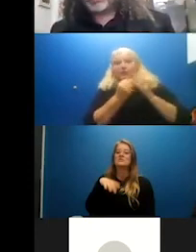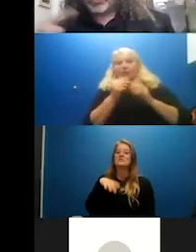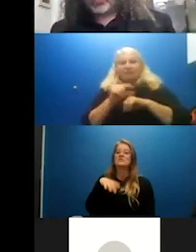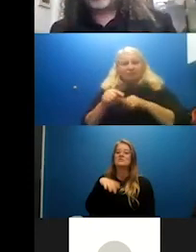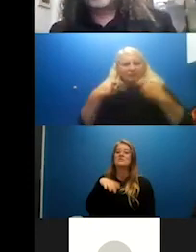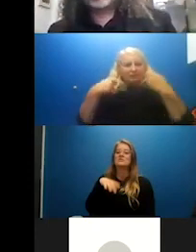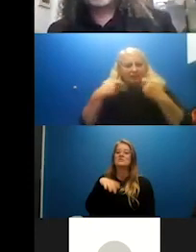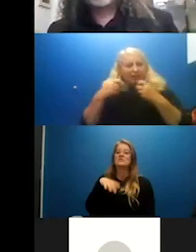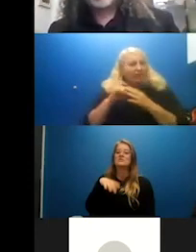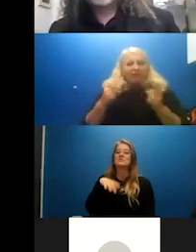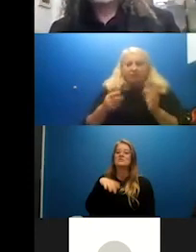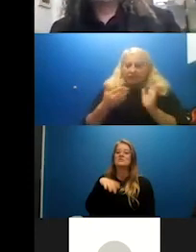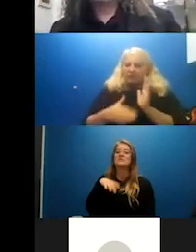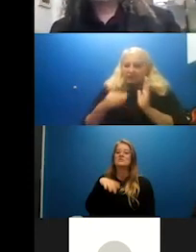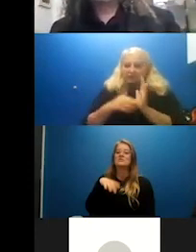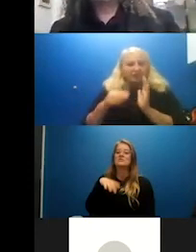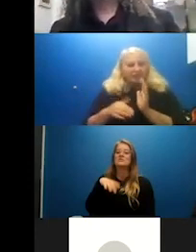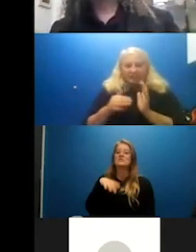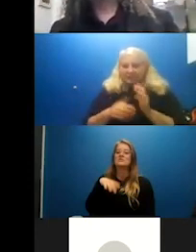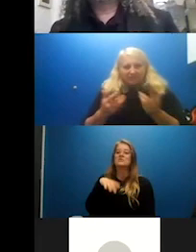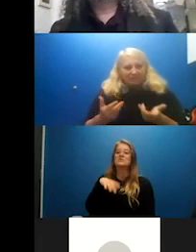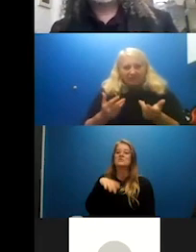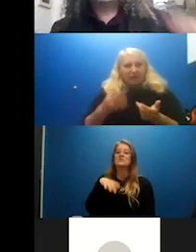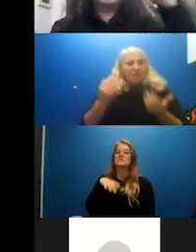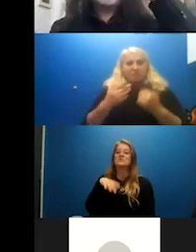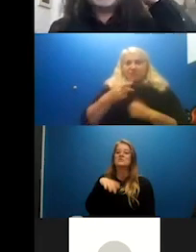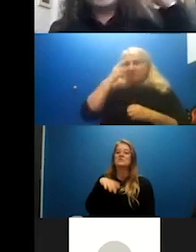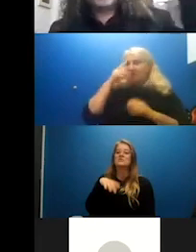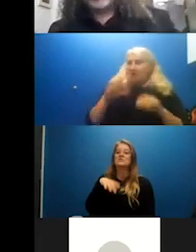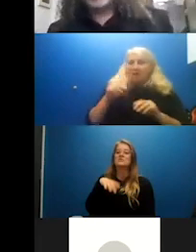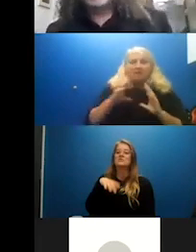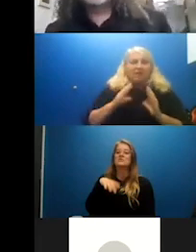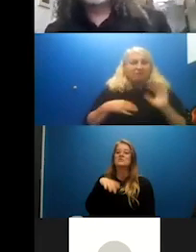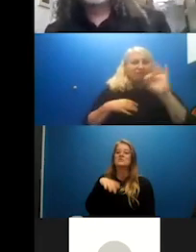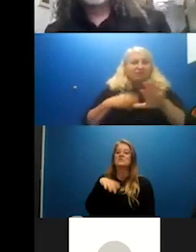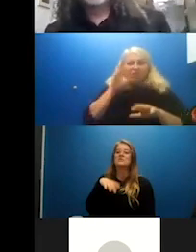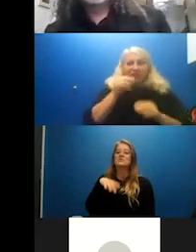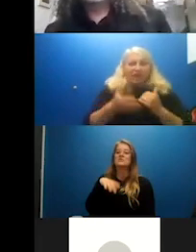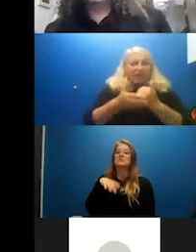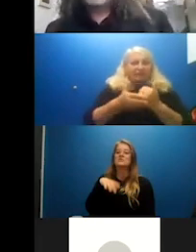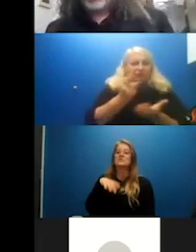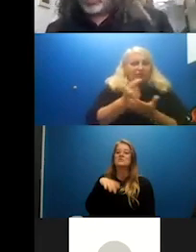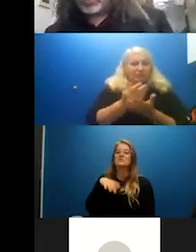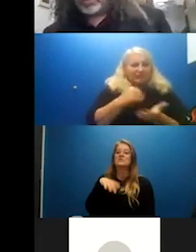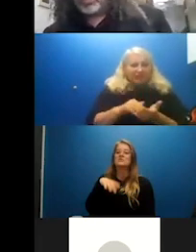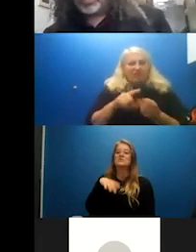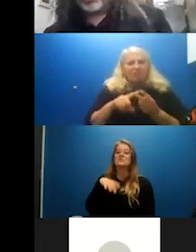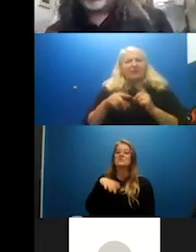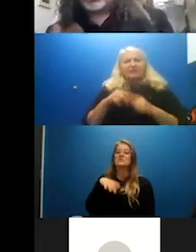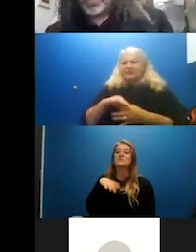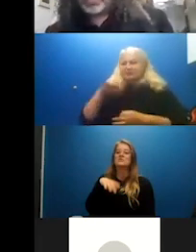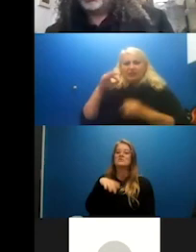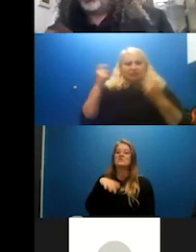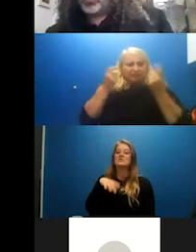what happens over and over. You might say that, okay, let's add a treatment center. Why not a healing center? But then a spiritual ceremony, whether